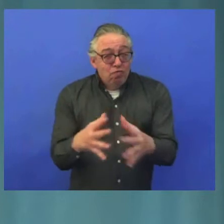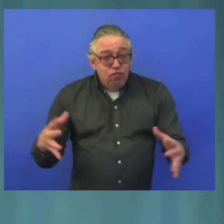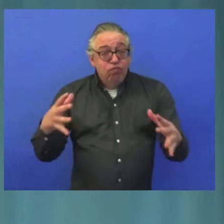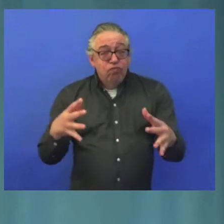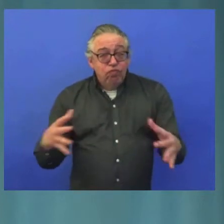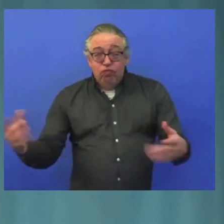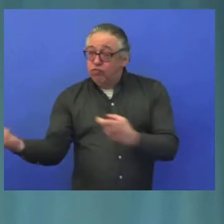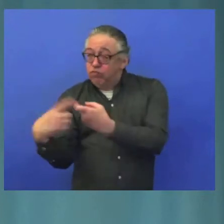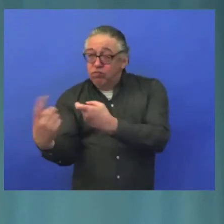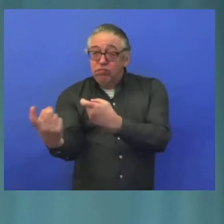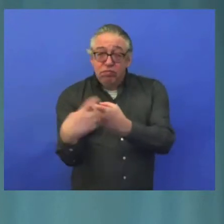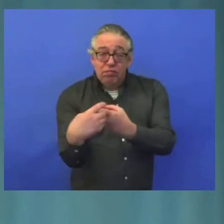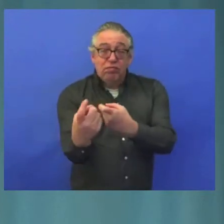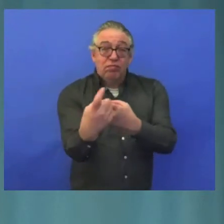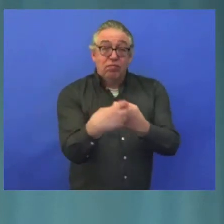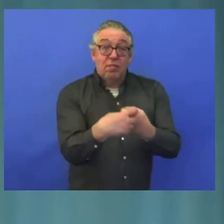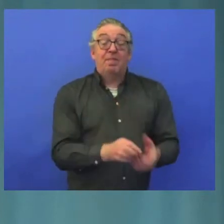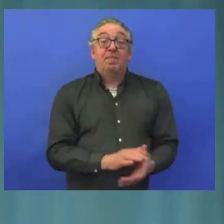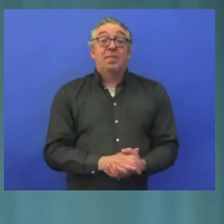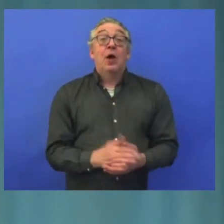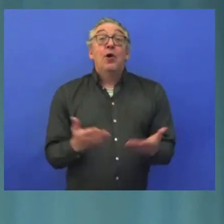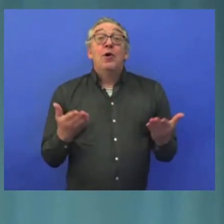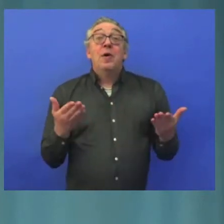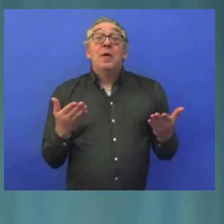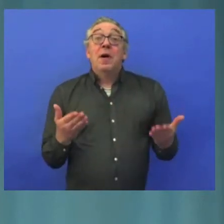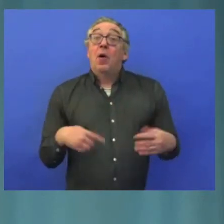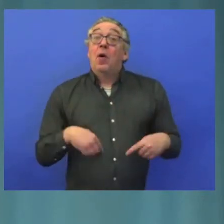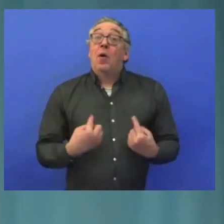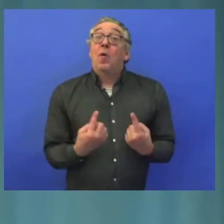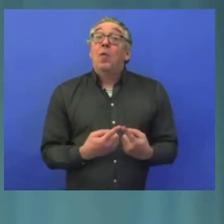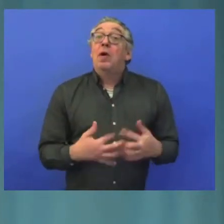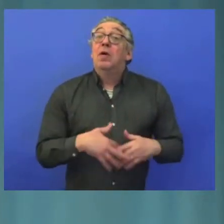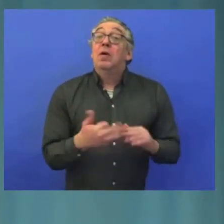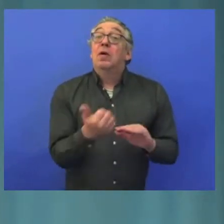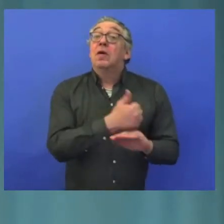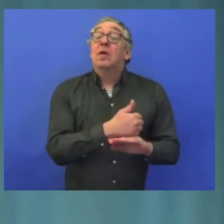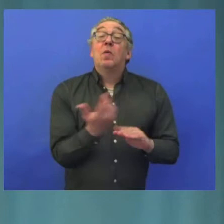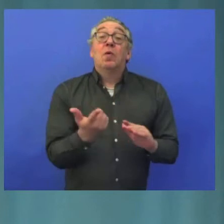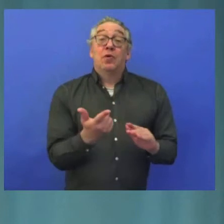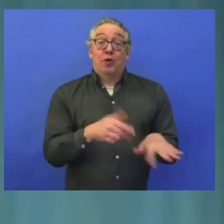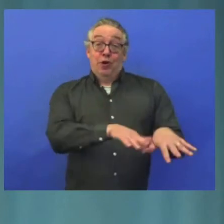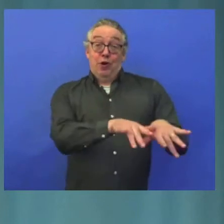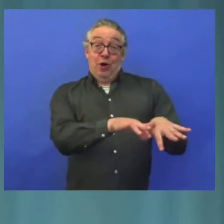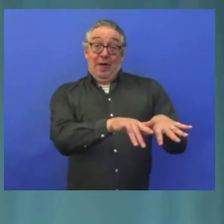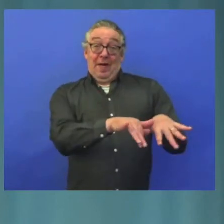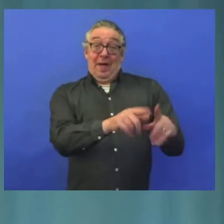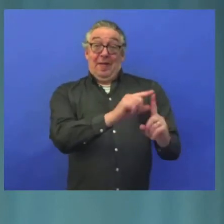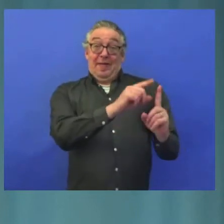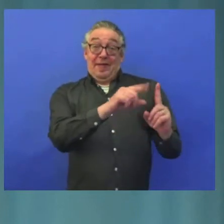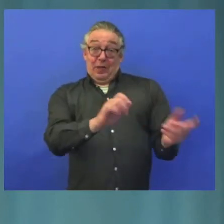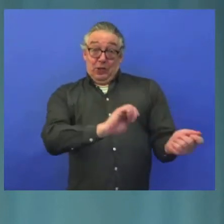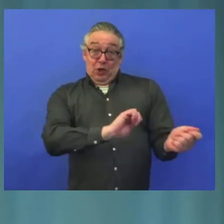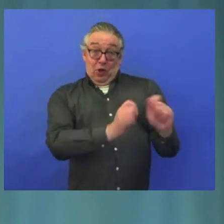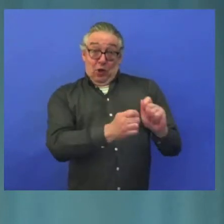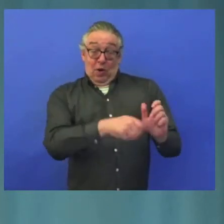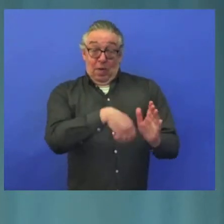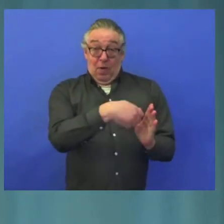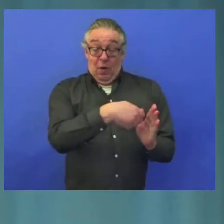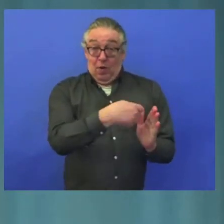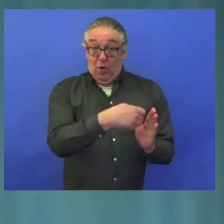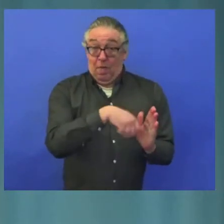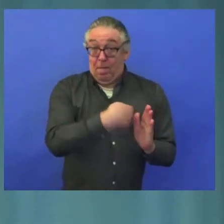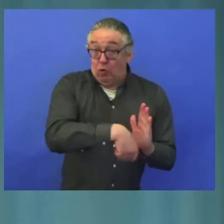digitalization program. For this to succeed, we need your feedback and also